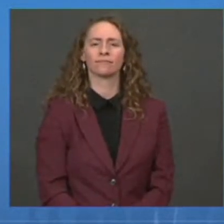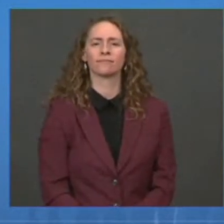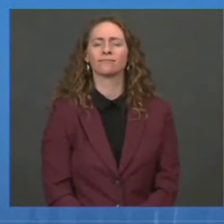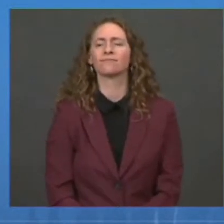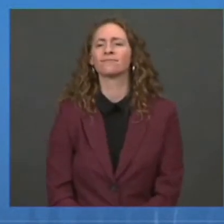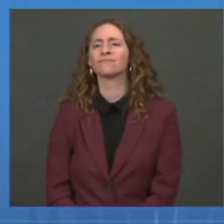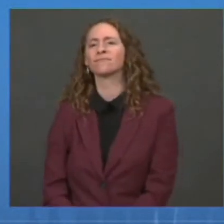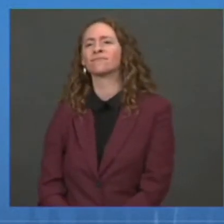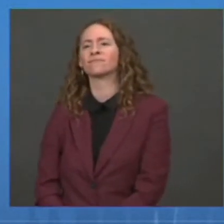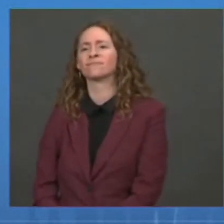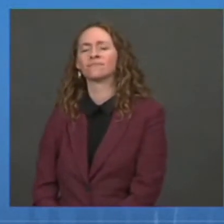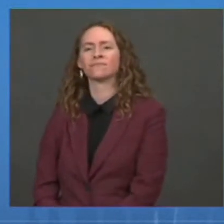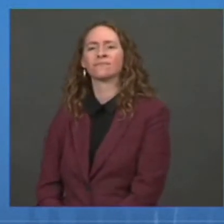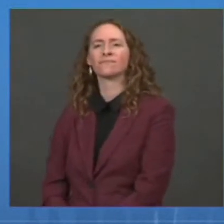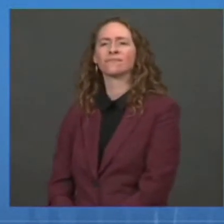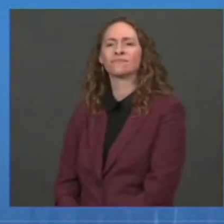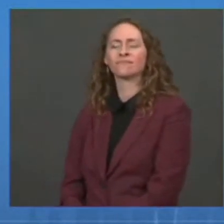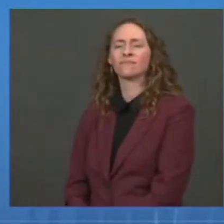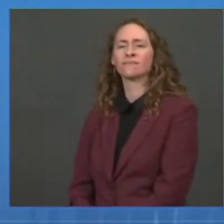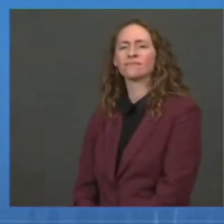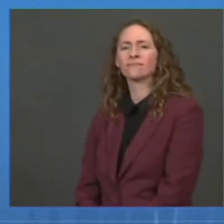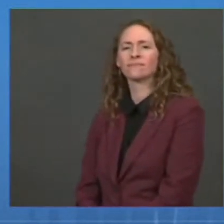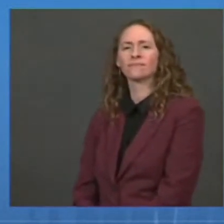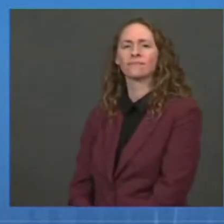Cheyenne Haslett, ABC News.